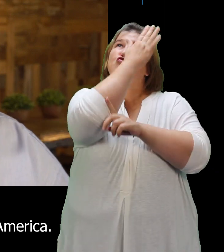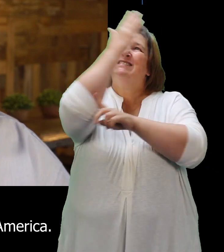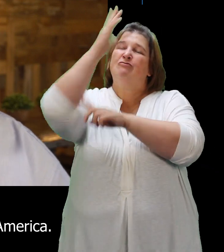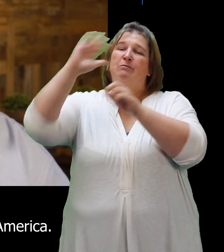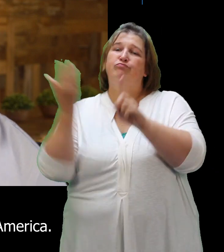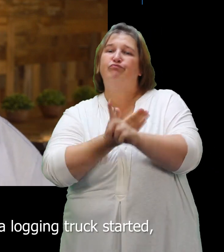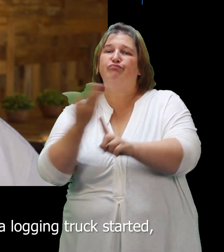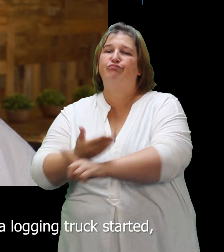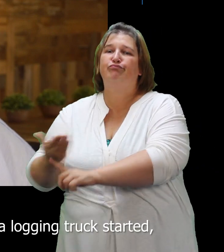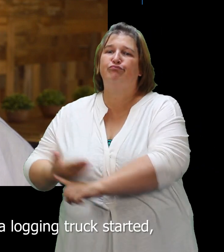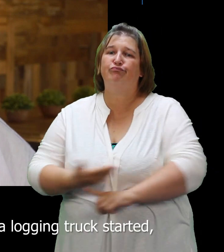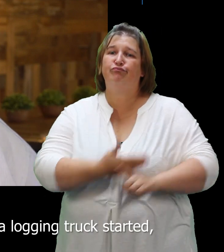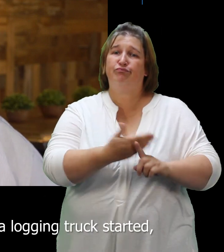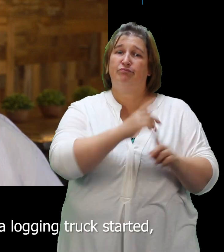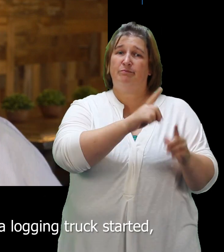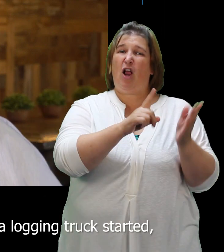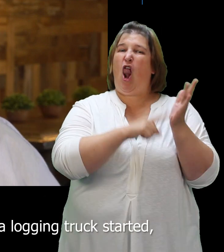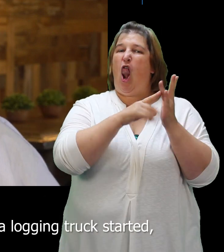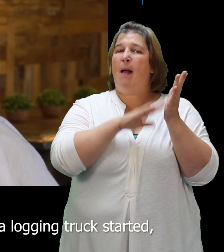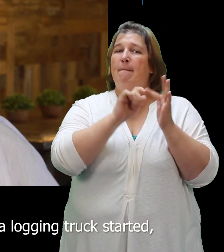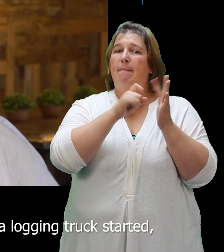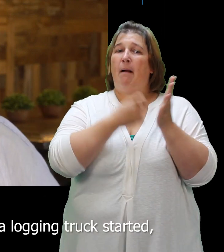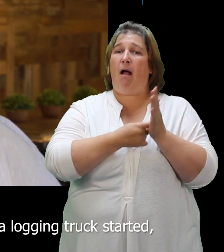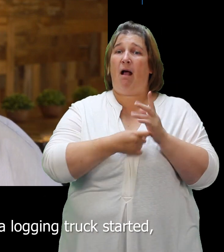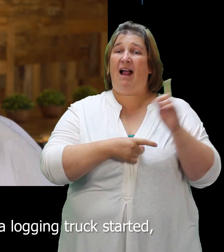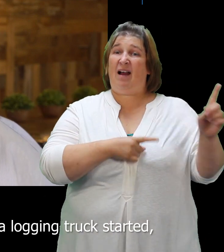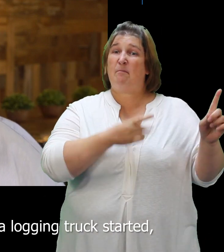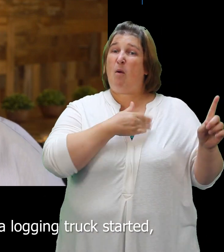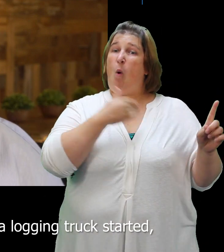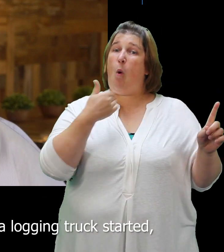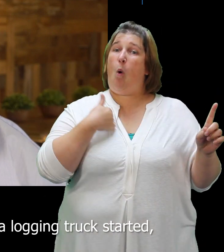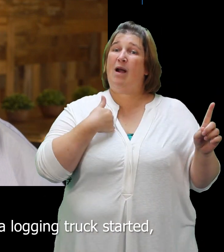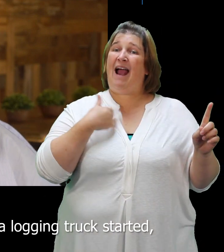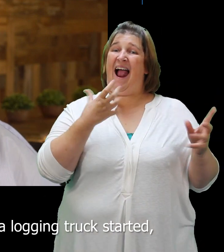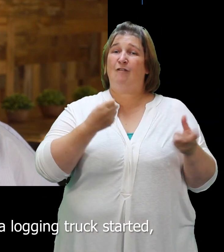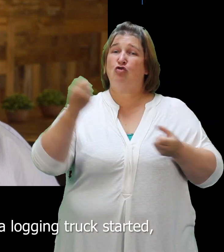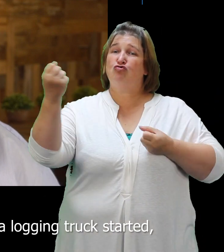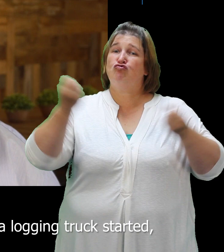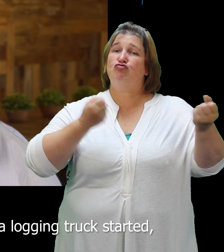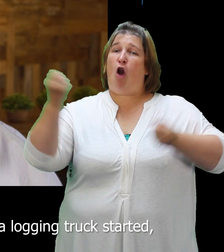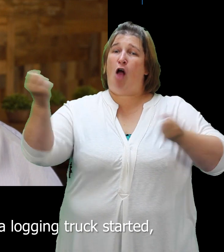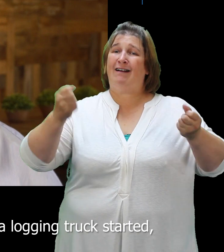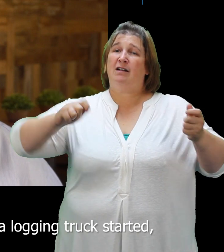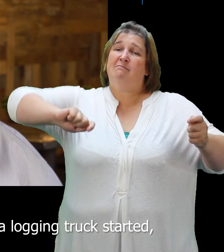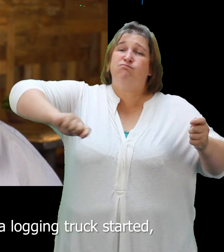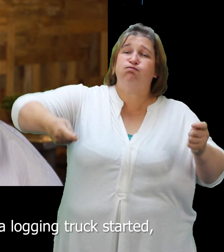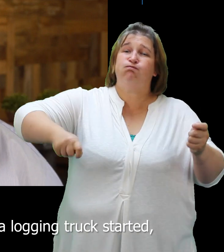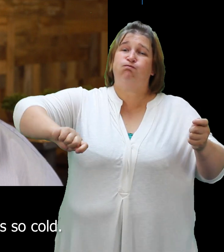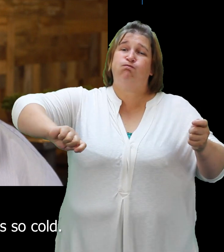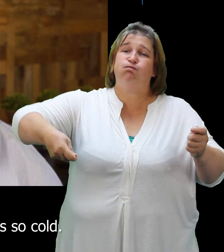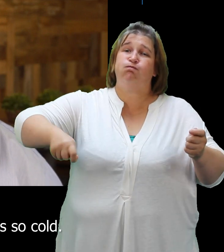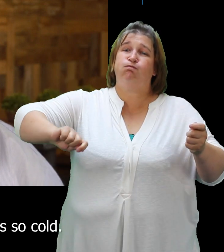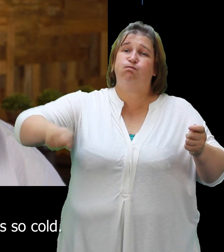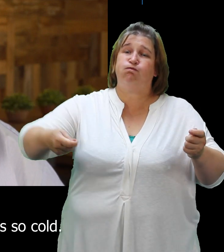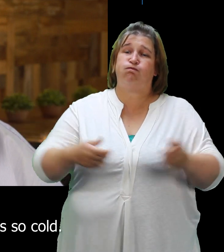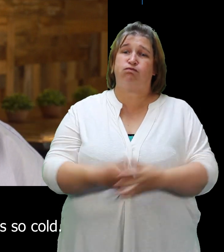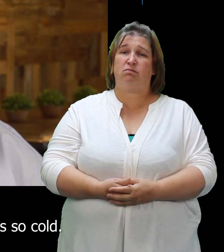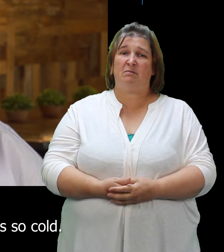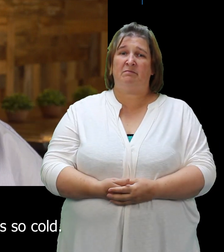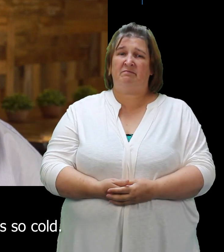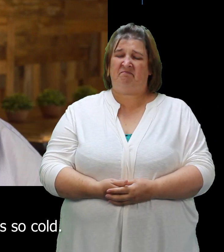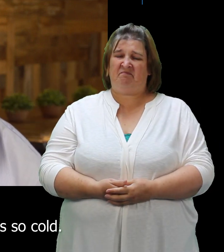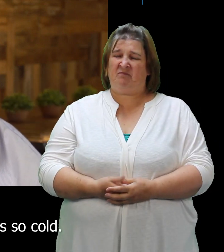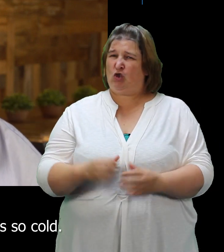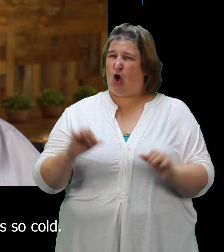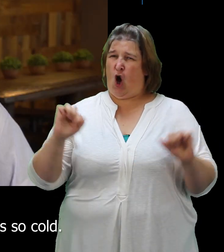America. And on a cold winter morning, trying to get a logging truck started, it wouldn't start because